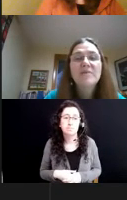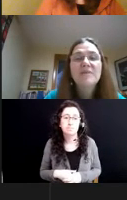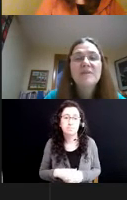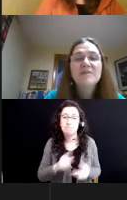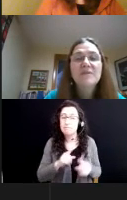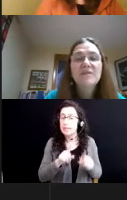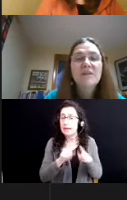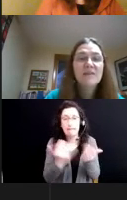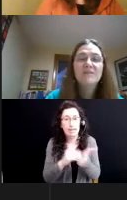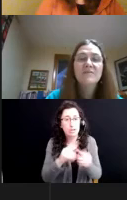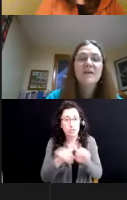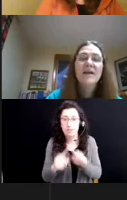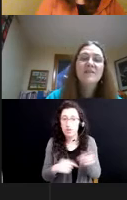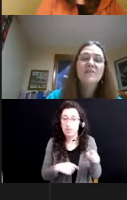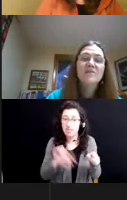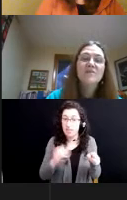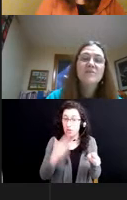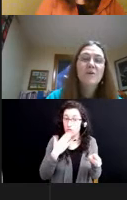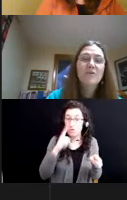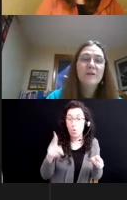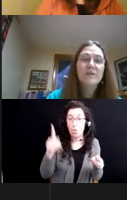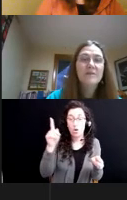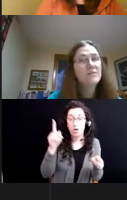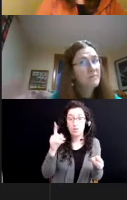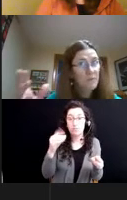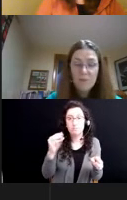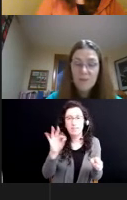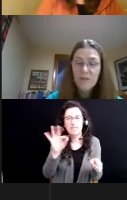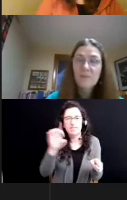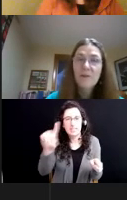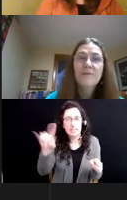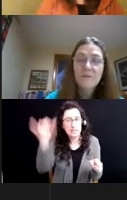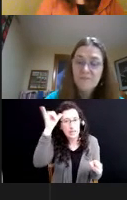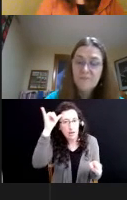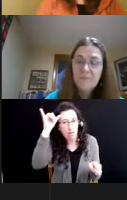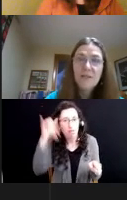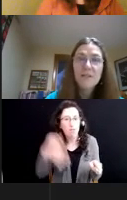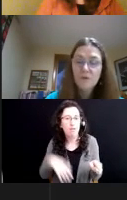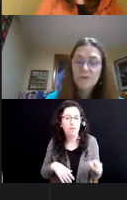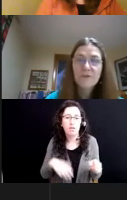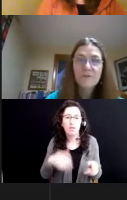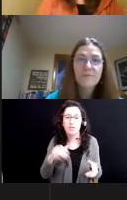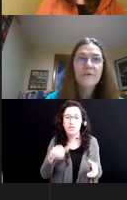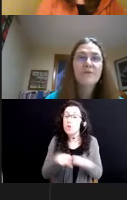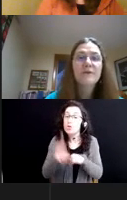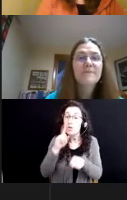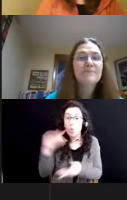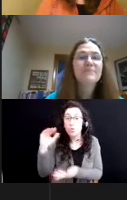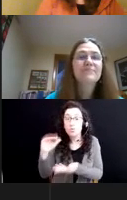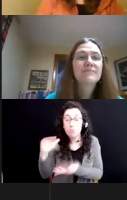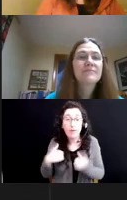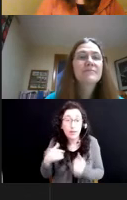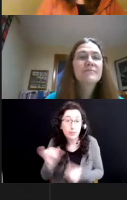People like to feed this to feeder cattle, and it's also used in poultry diets. So you might be thinking about the little critters on your